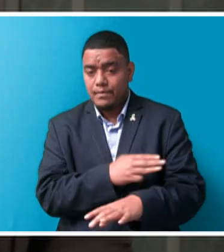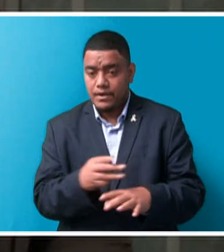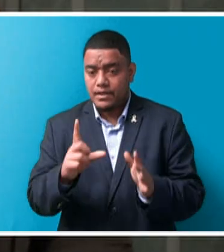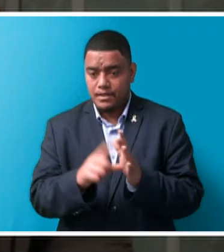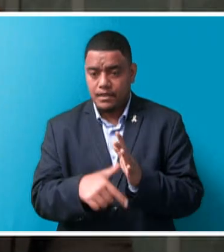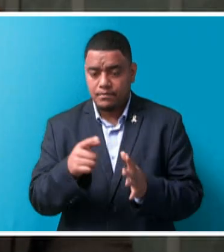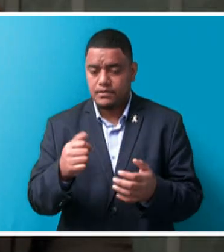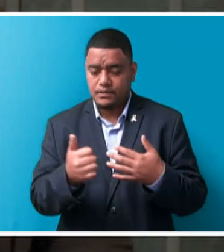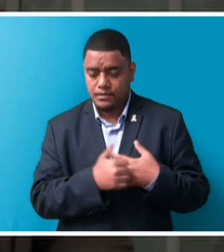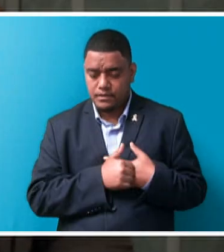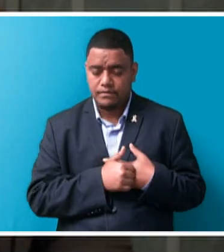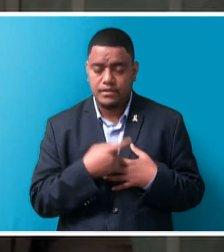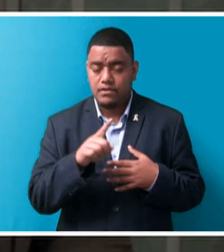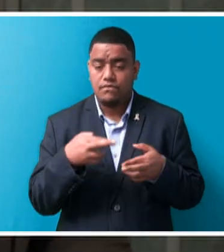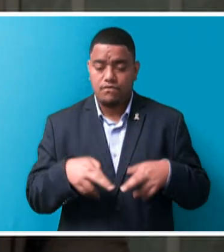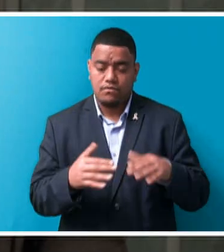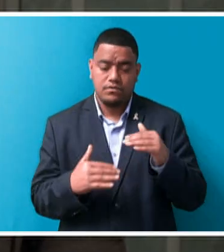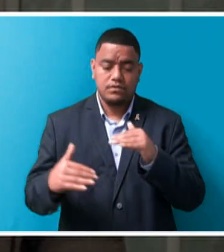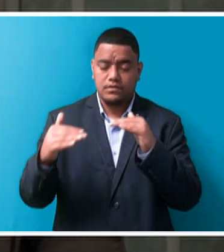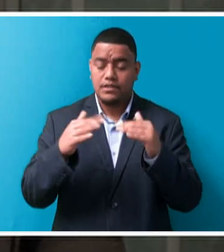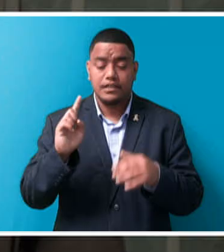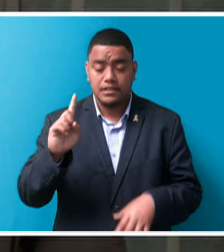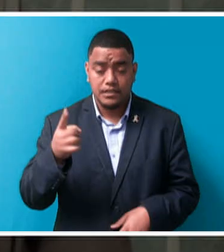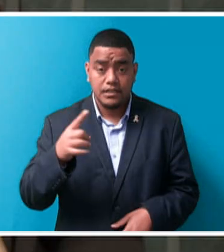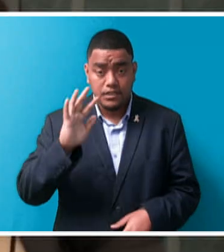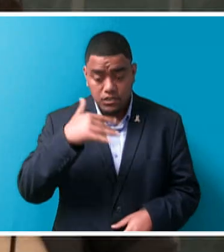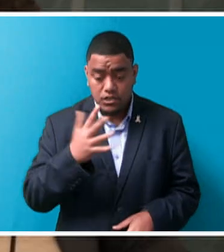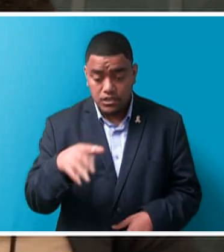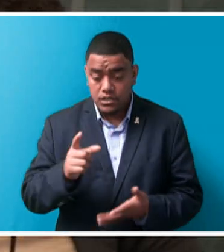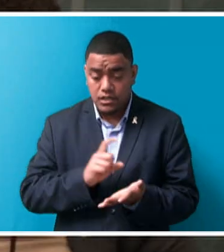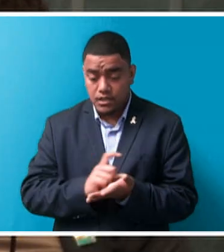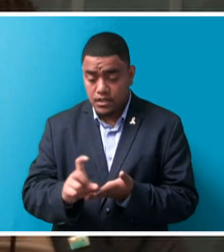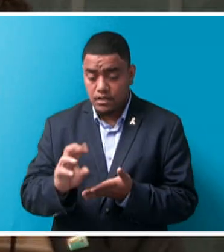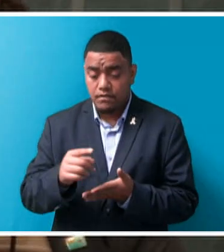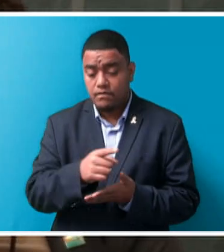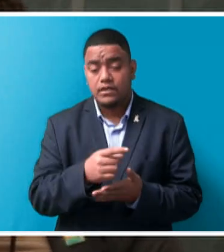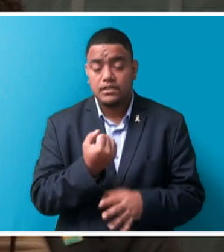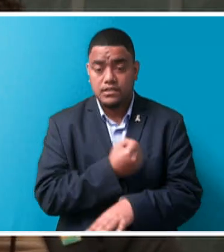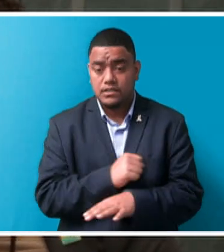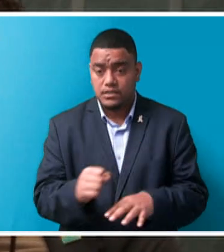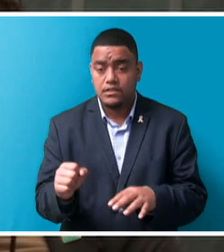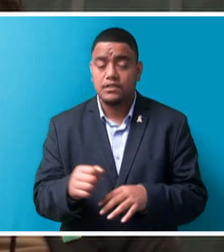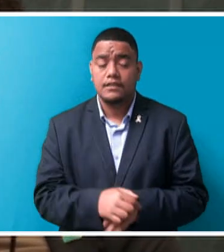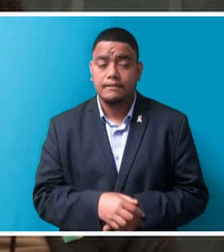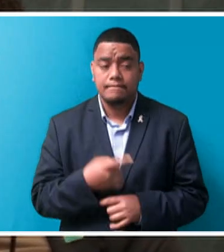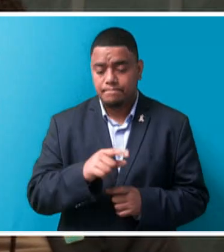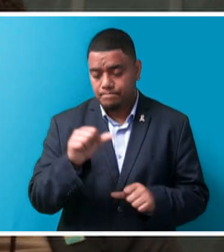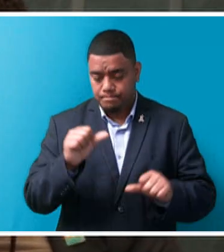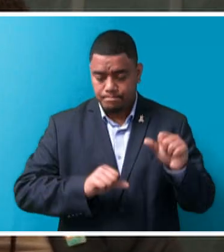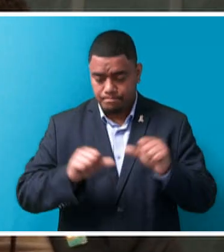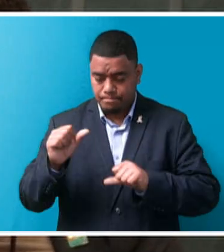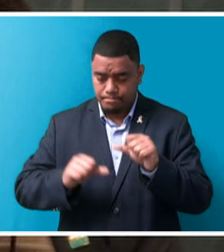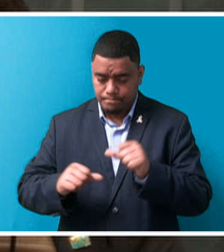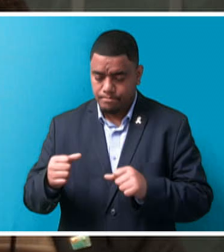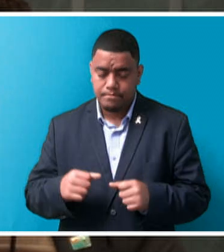standard pre-departure checks, including verification of vessel seaworthiness, weather assessment,